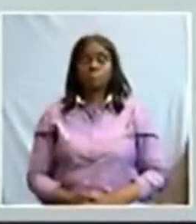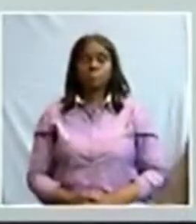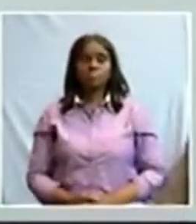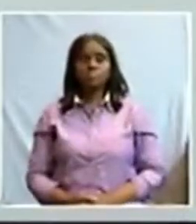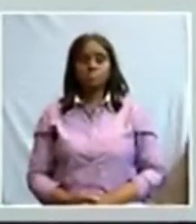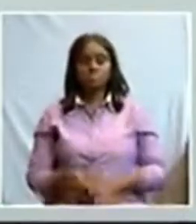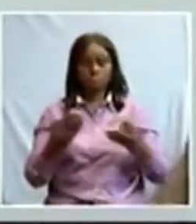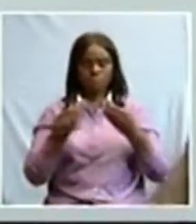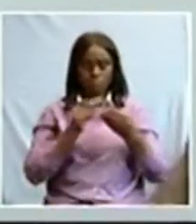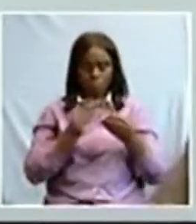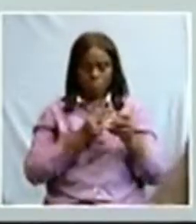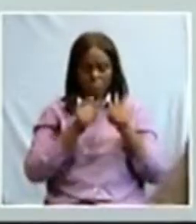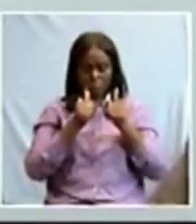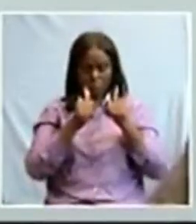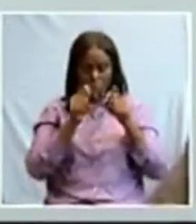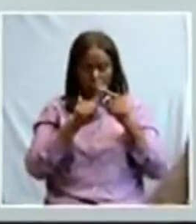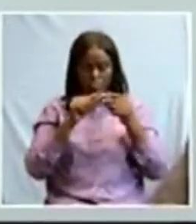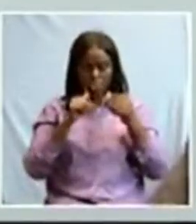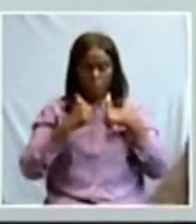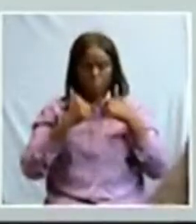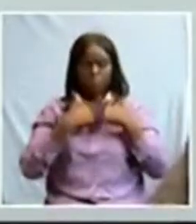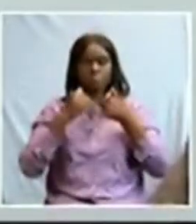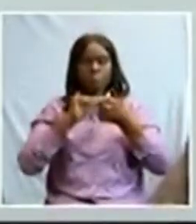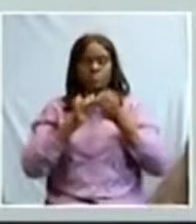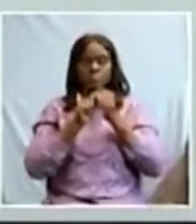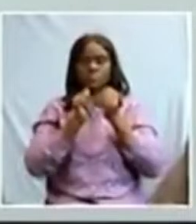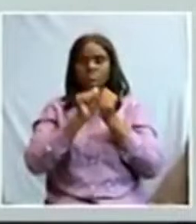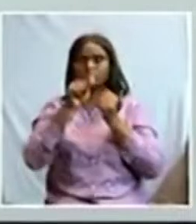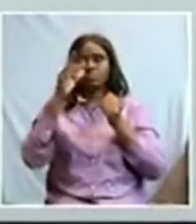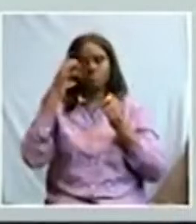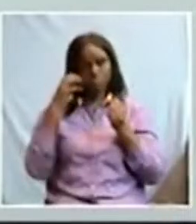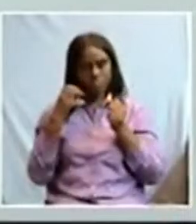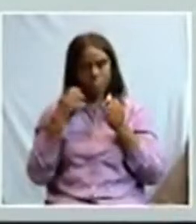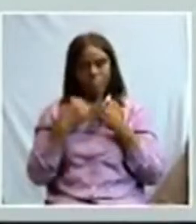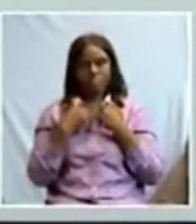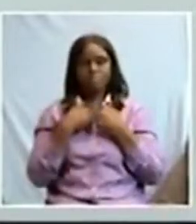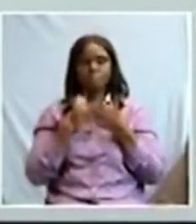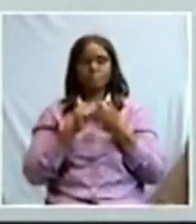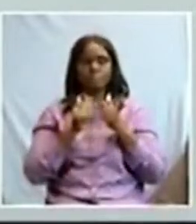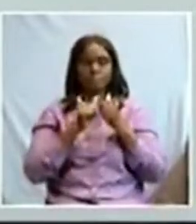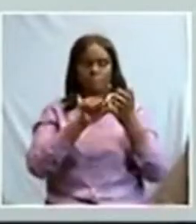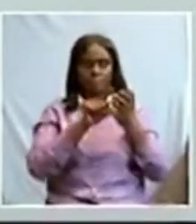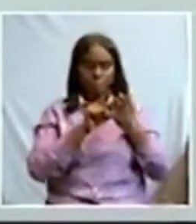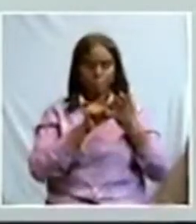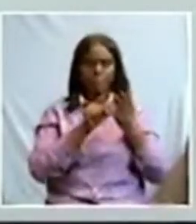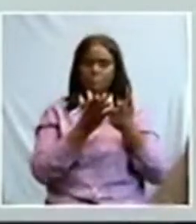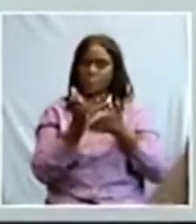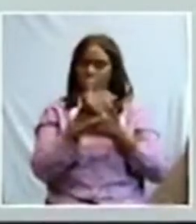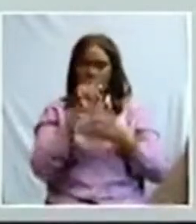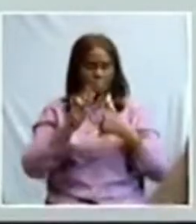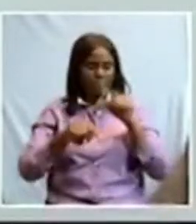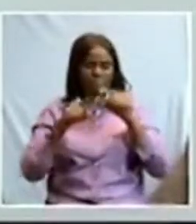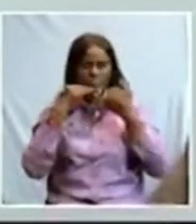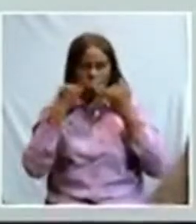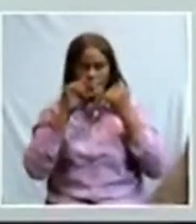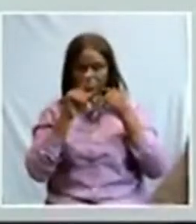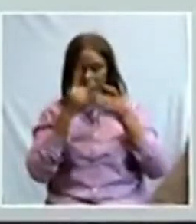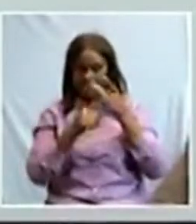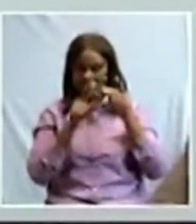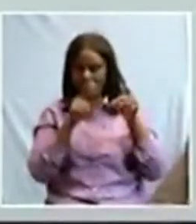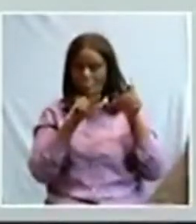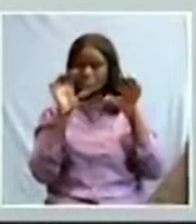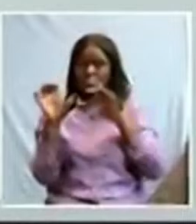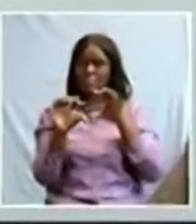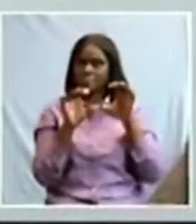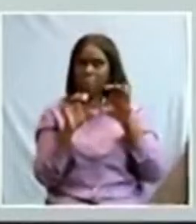given to us to follow. But we have a problem with you officers. Laws you cannot recover even when they tell you this is what you are supposed to